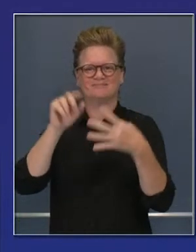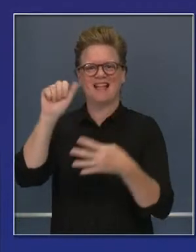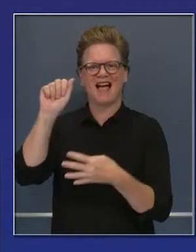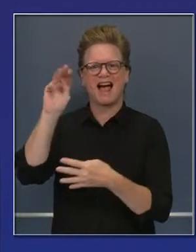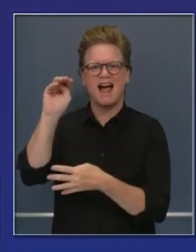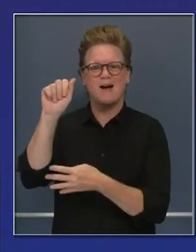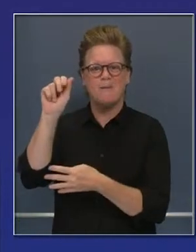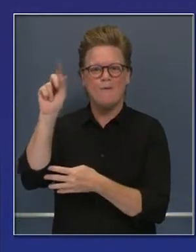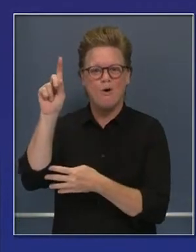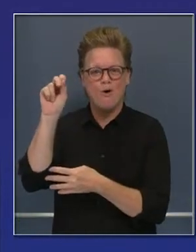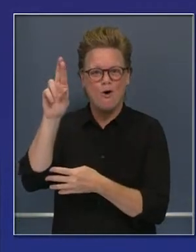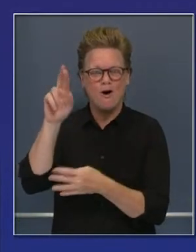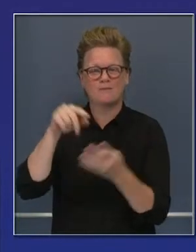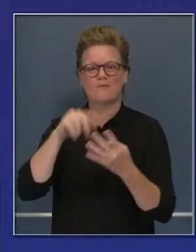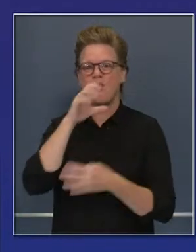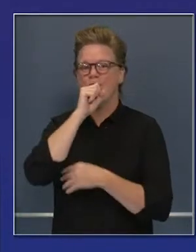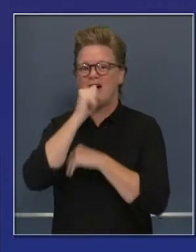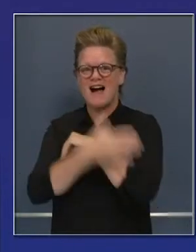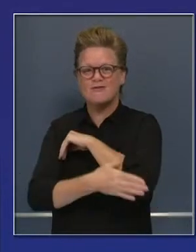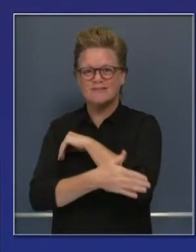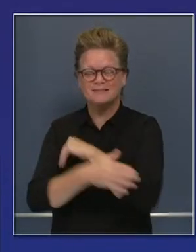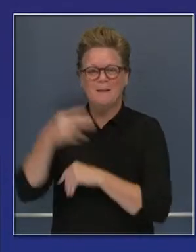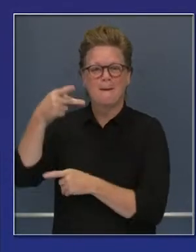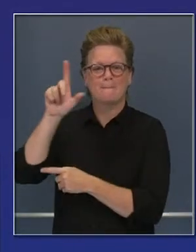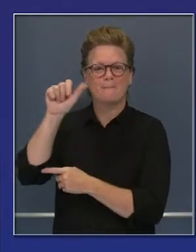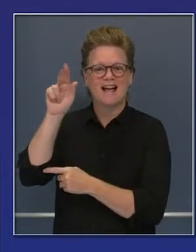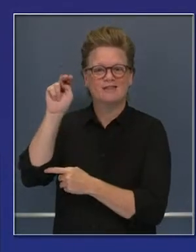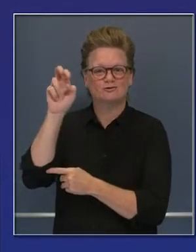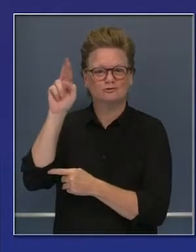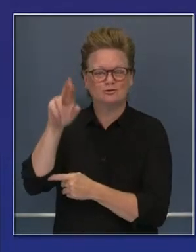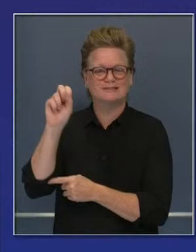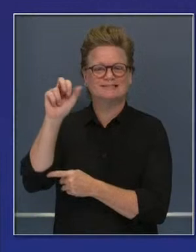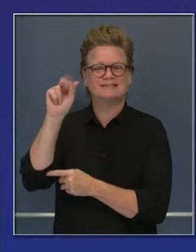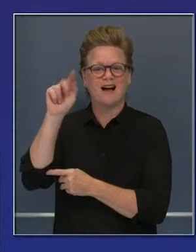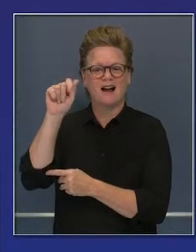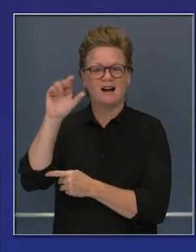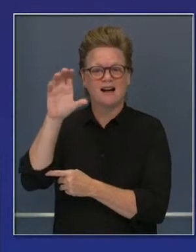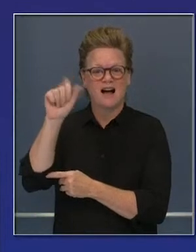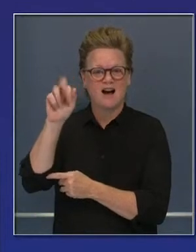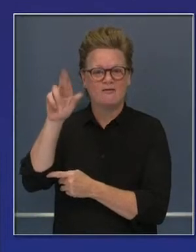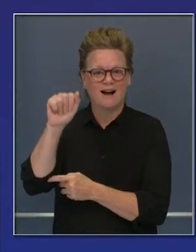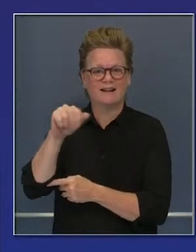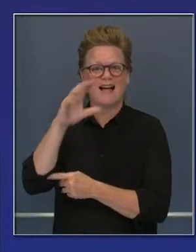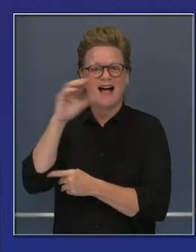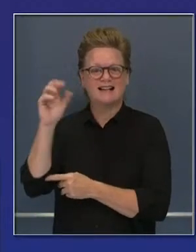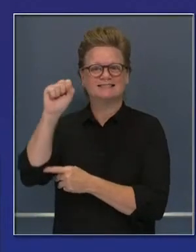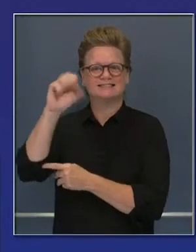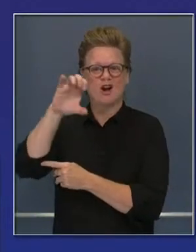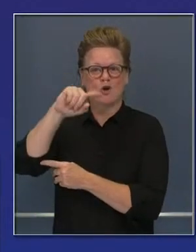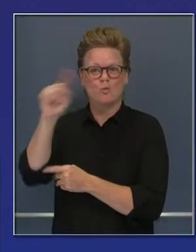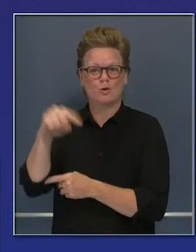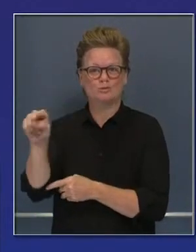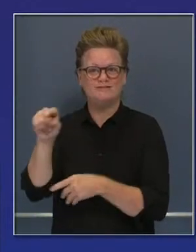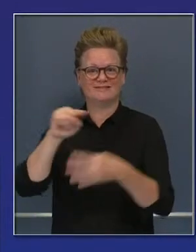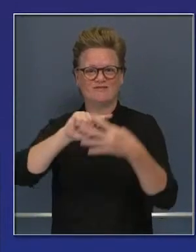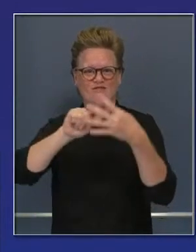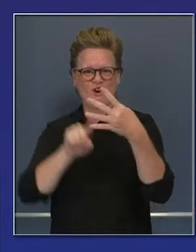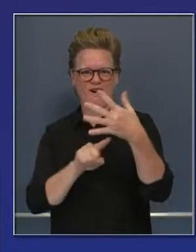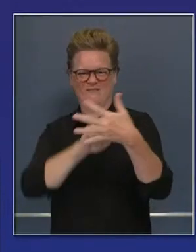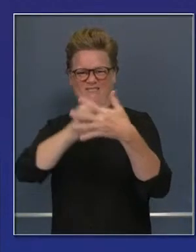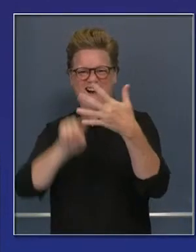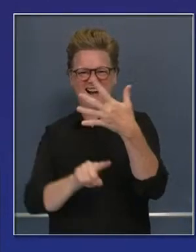all moved from purple to red, meaning that they have now met for 2 consecutive weeks